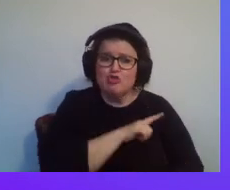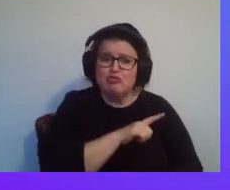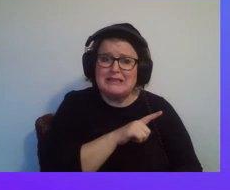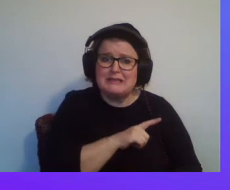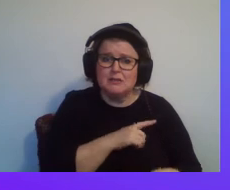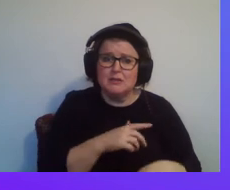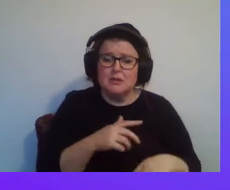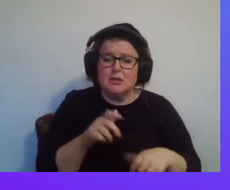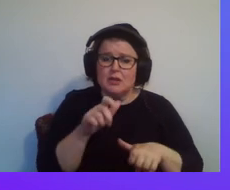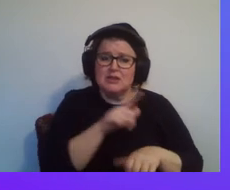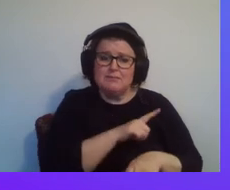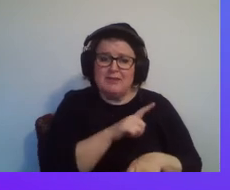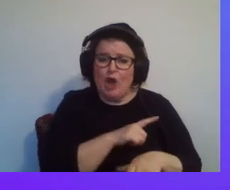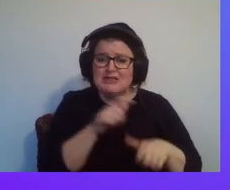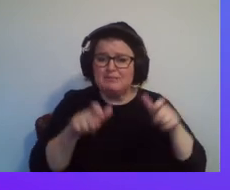into WhatsApp.